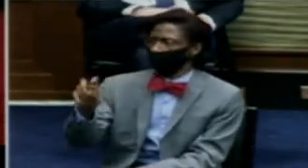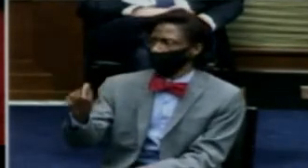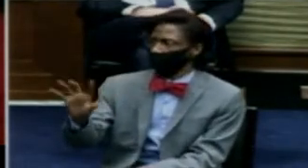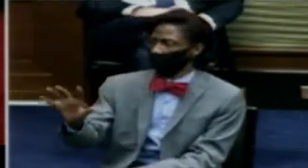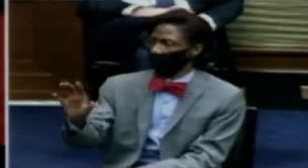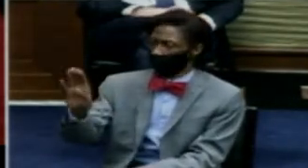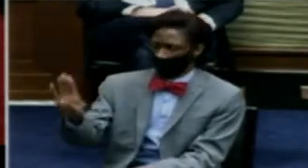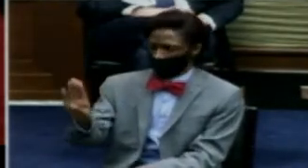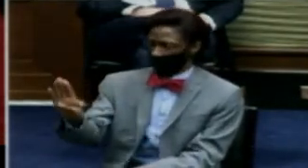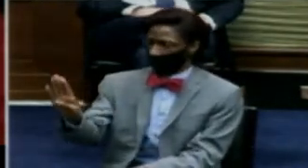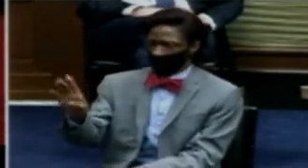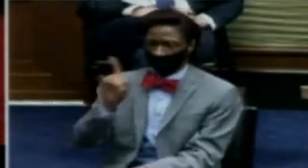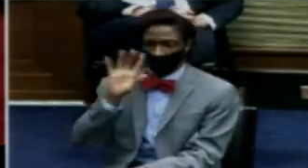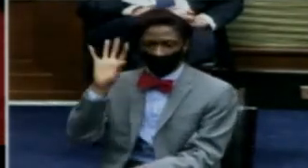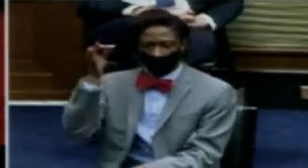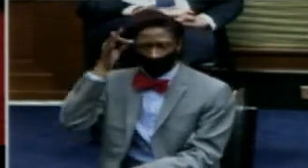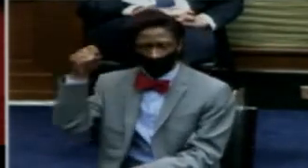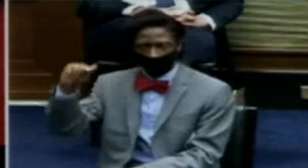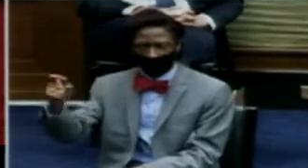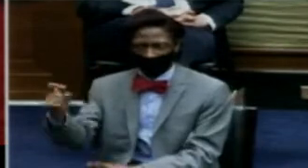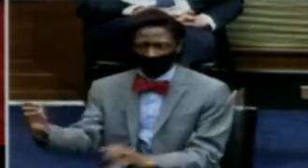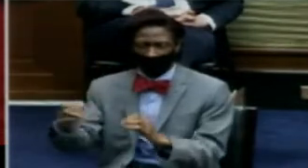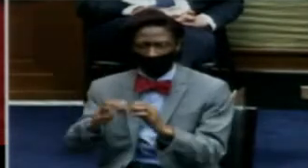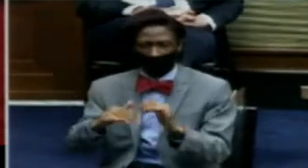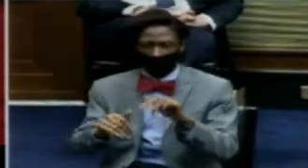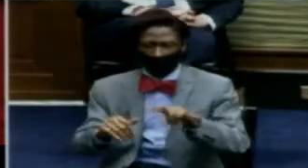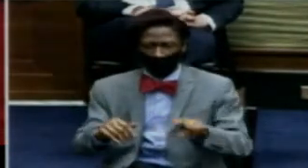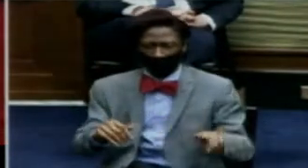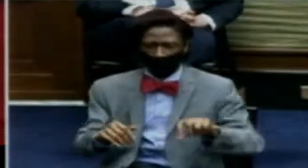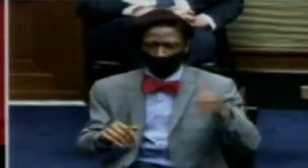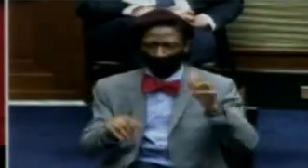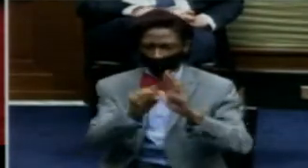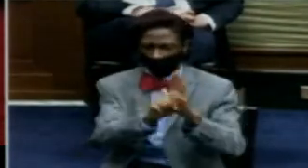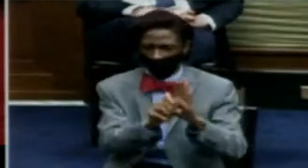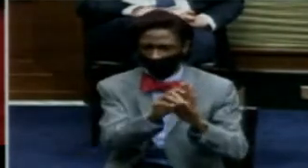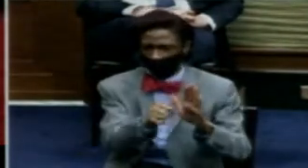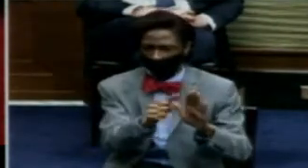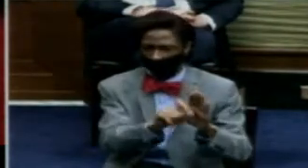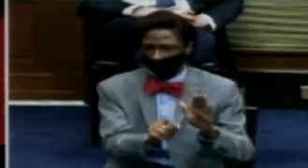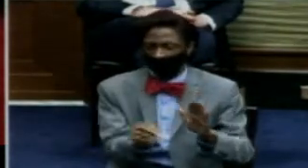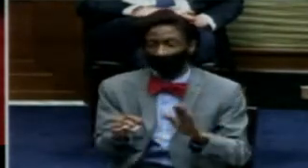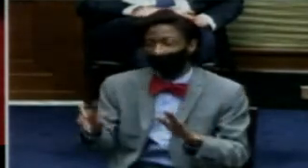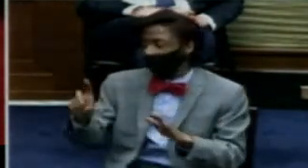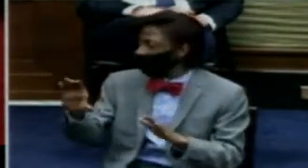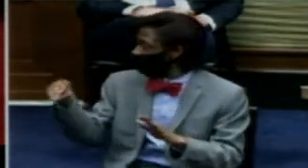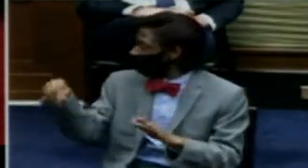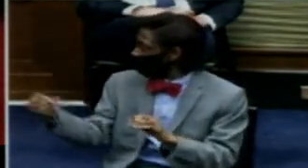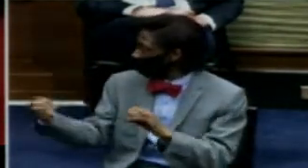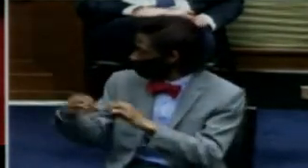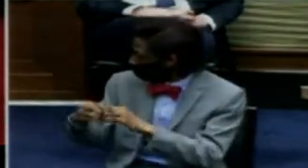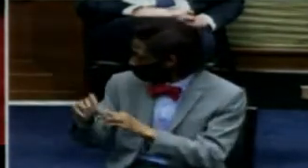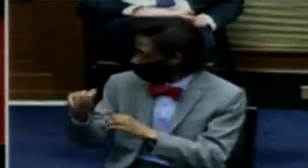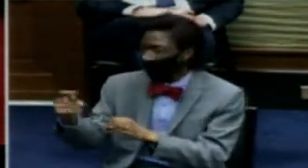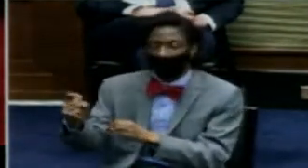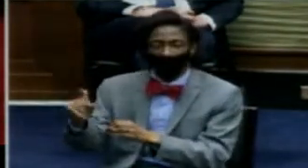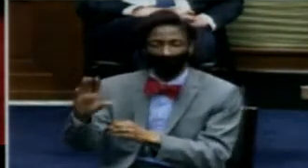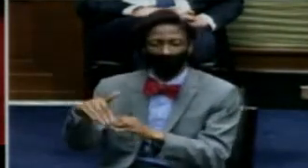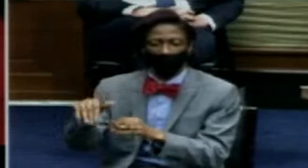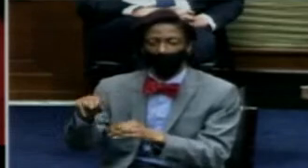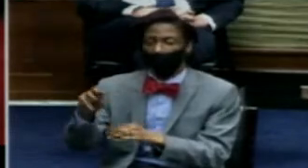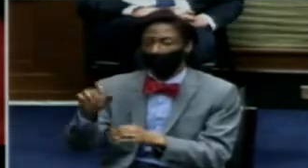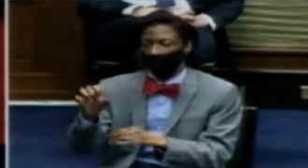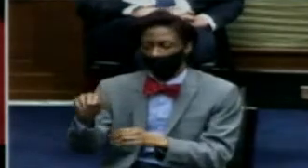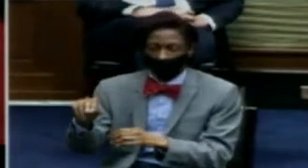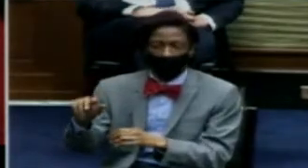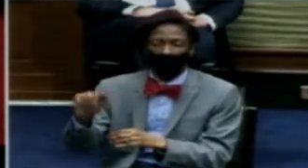taxes. That's more than 22 other states and territories. In fact, DC paid more taxes than Montana, Alaska,